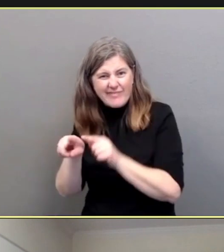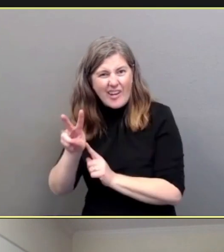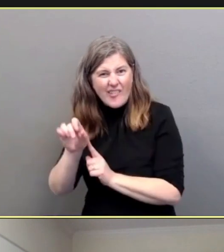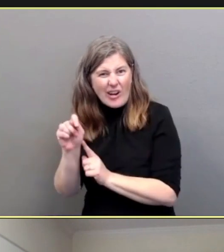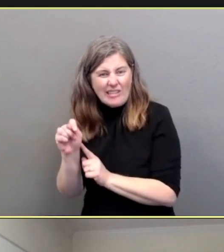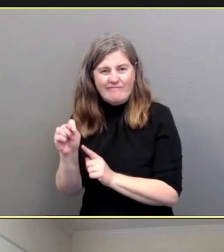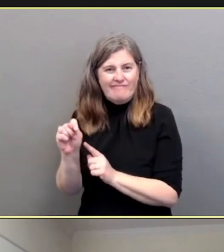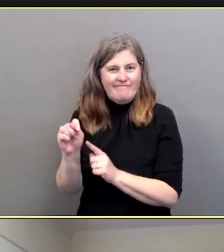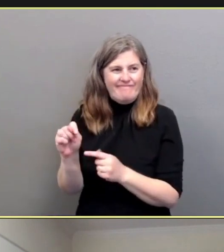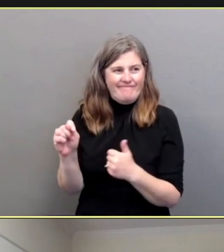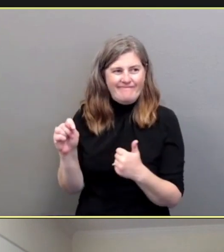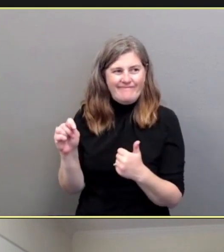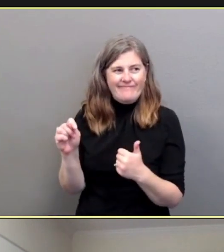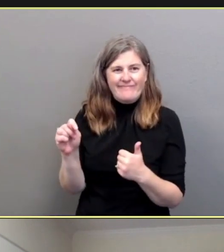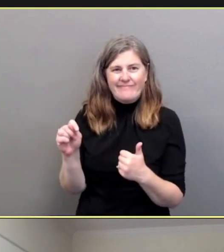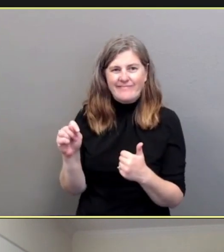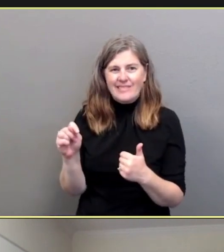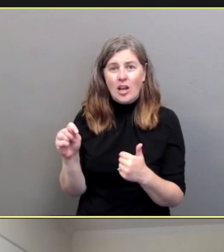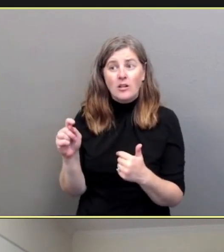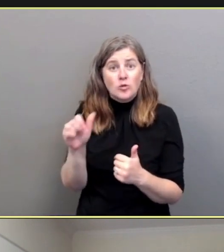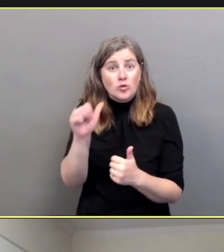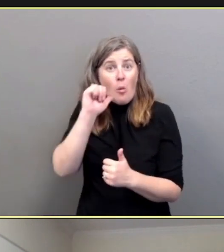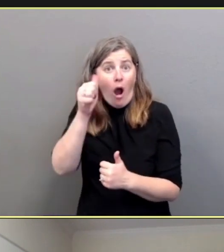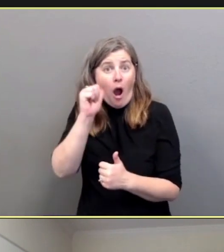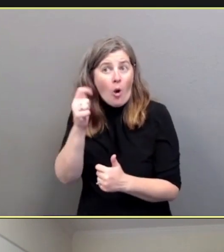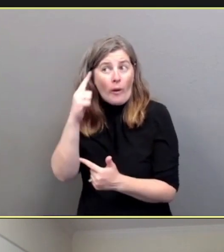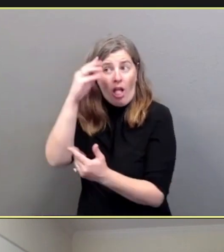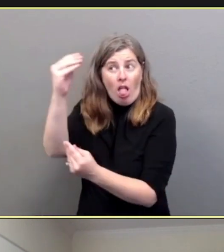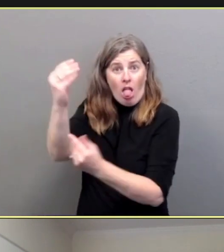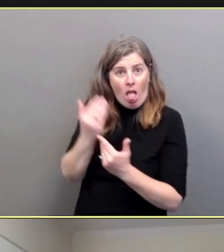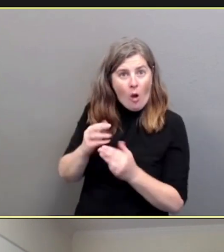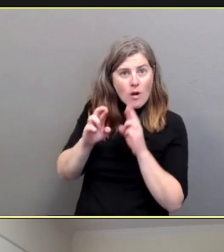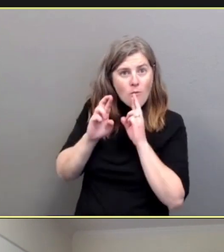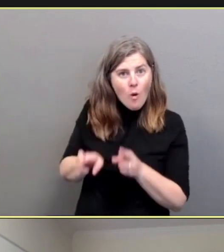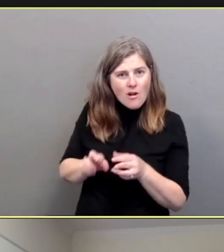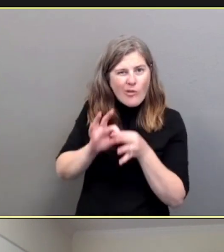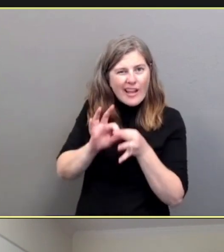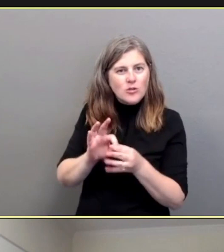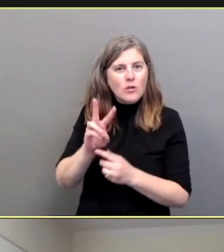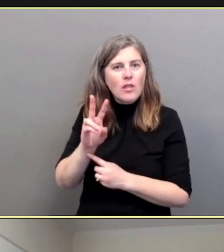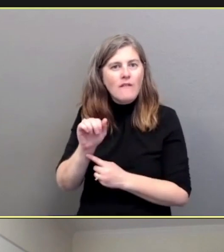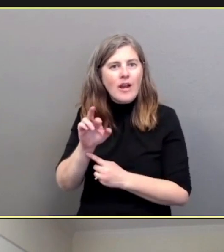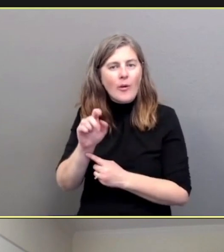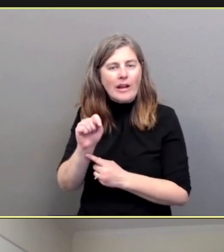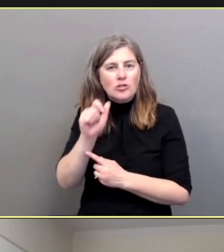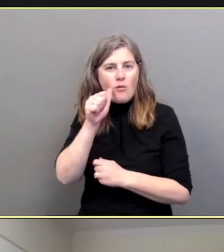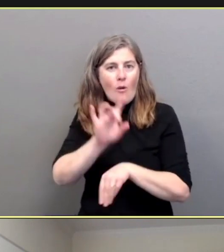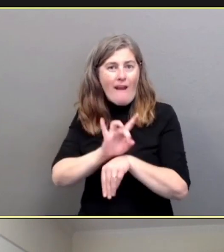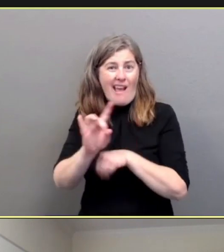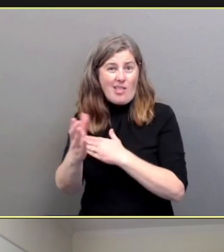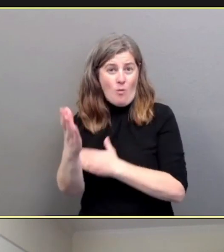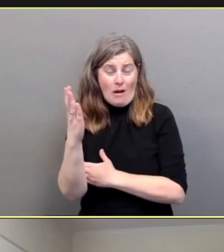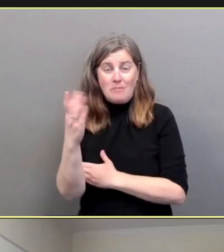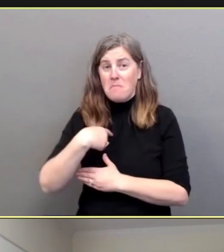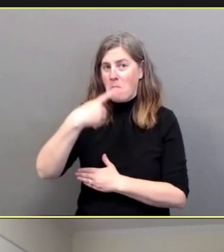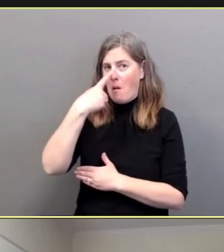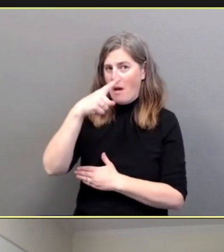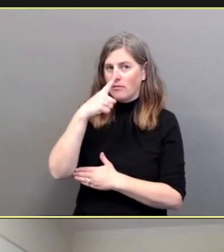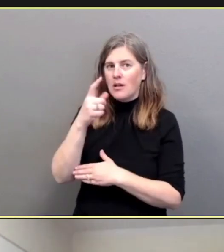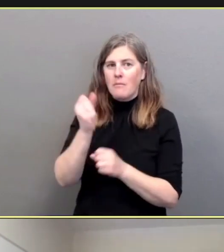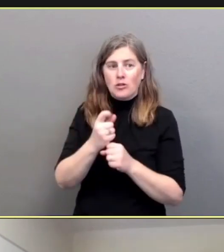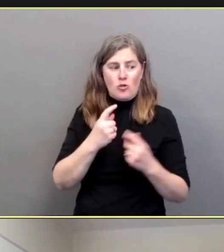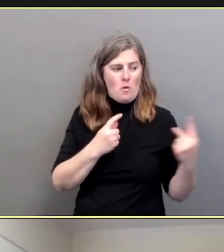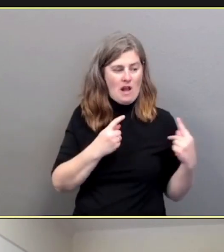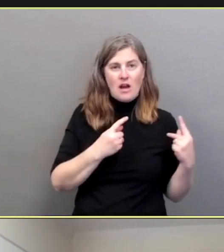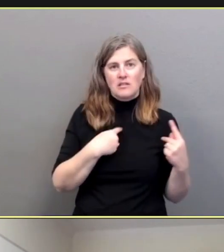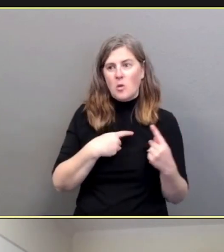we get our variant report tomorrow, Stella, so at 8 o'clock in the morning. So I can make sure that one of us,